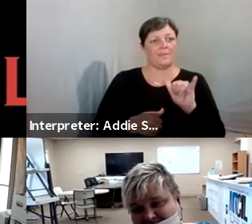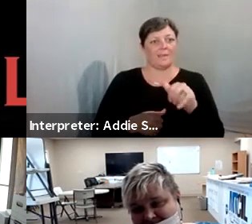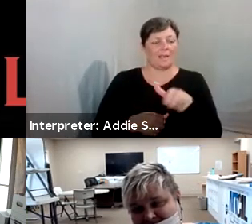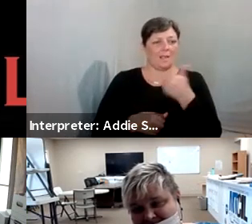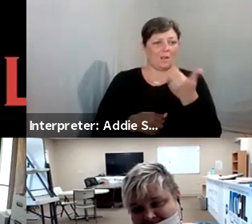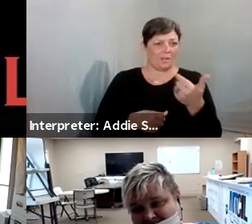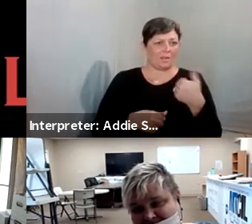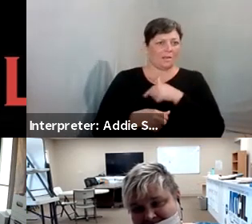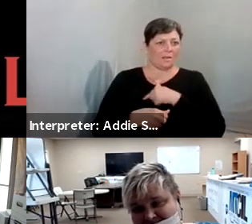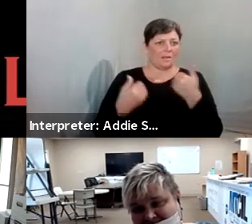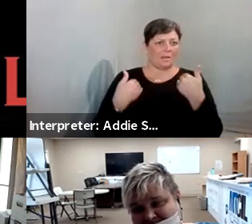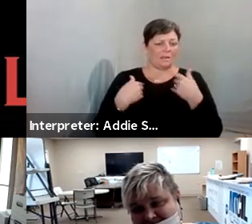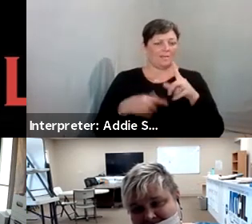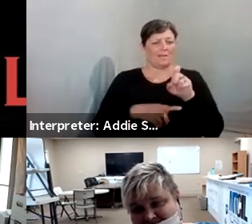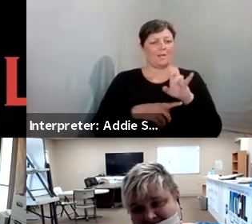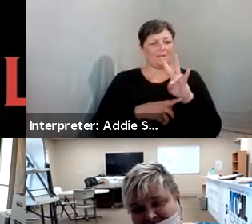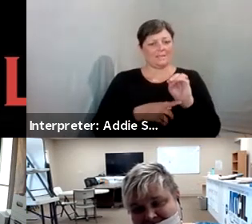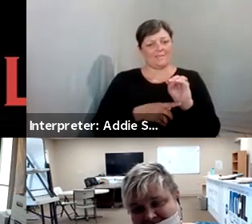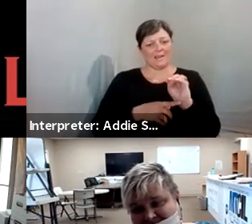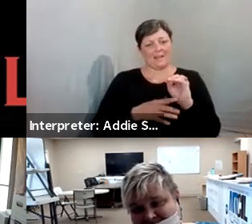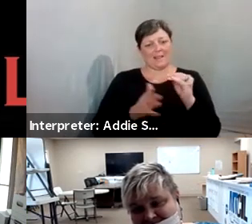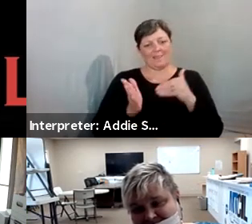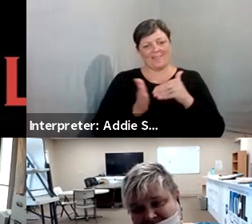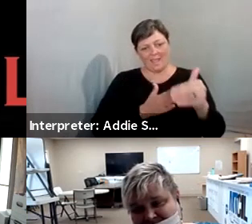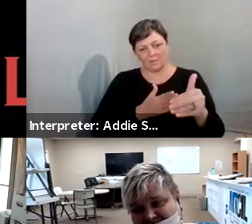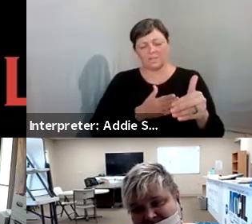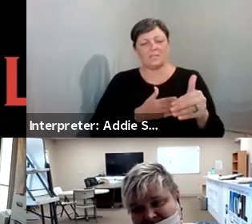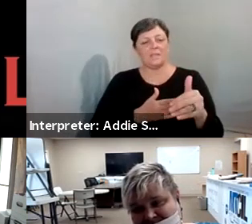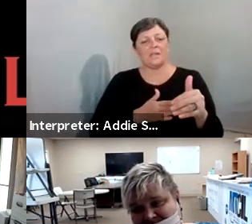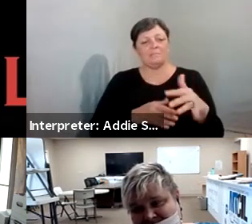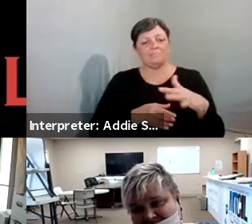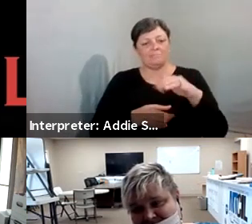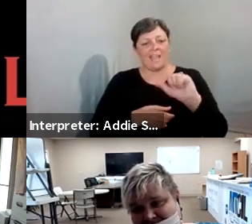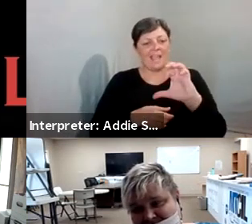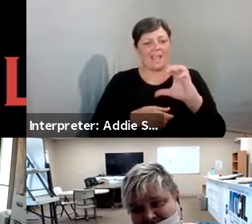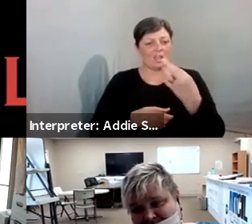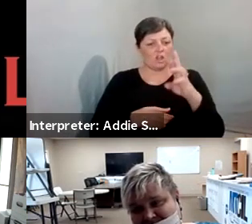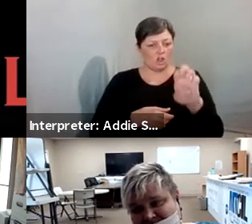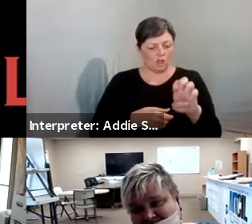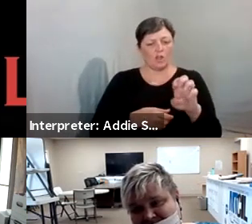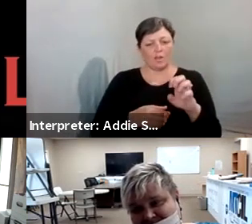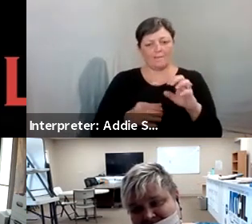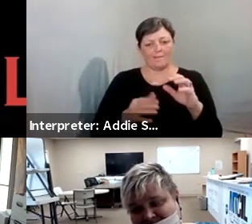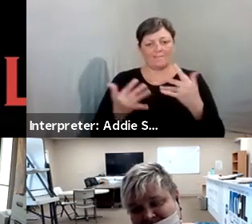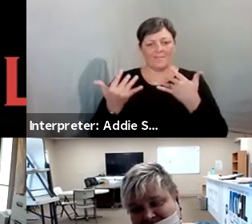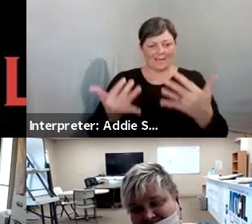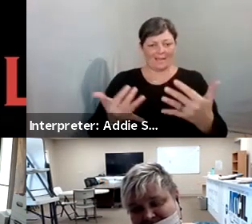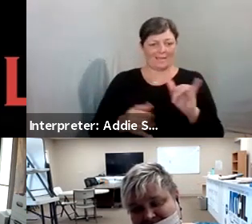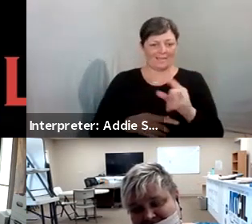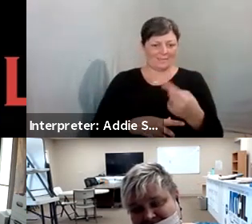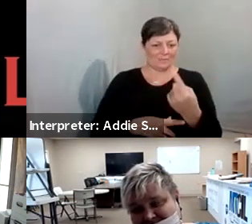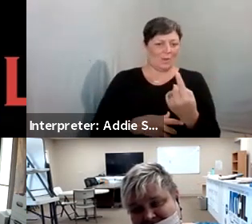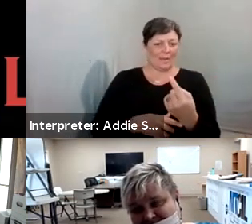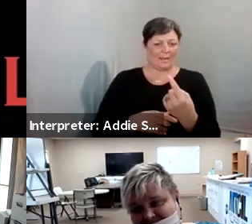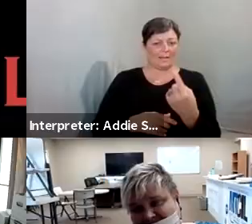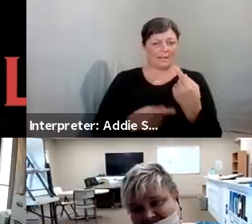the 170,000 acre forest fire, and that's just one of them in